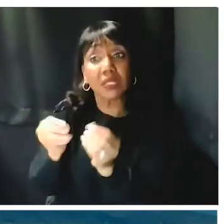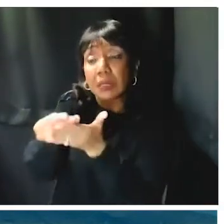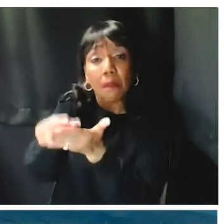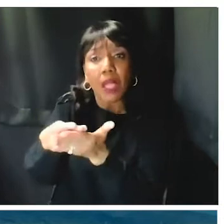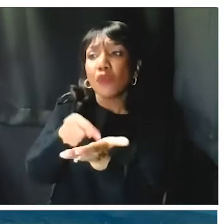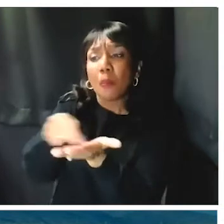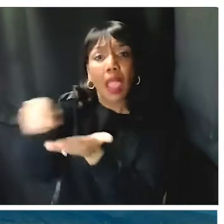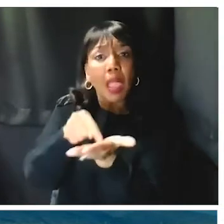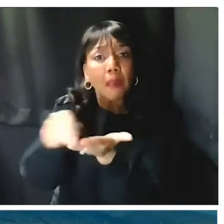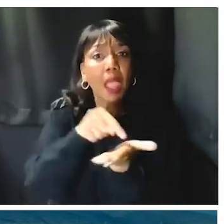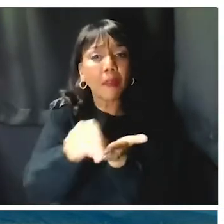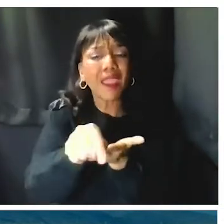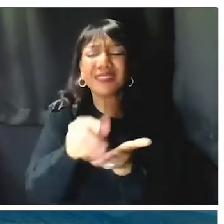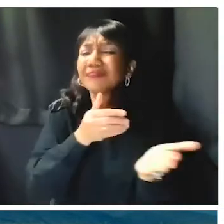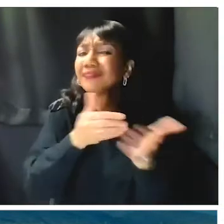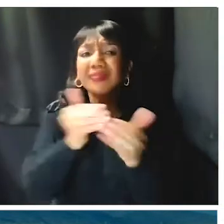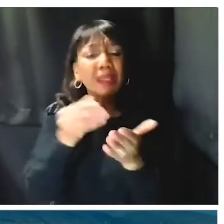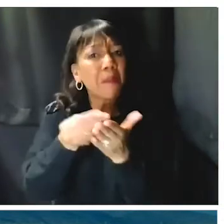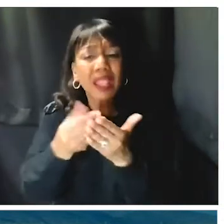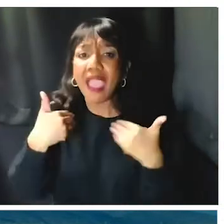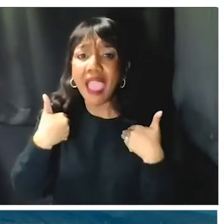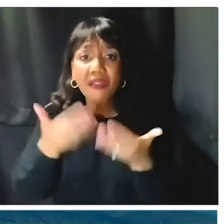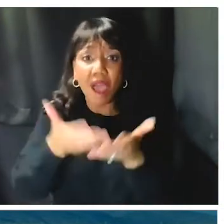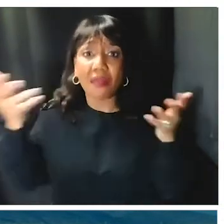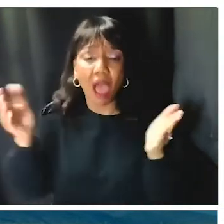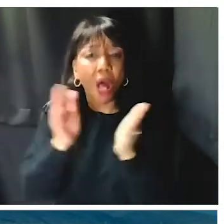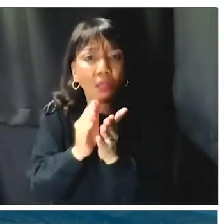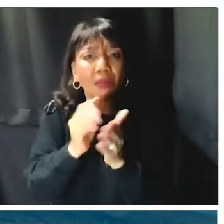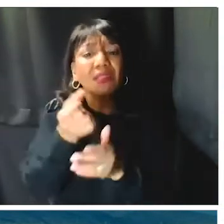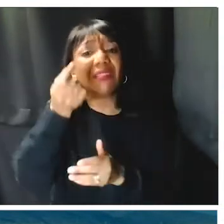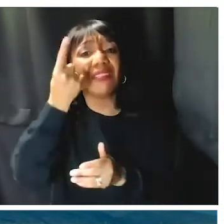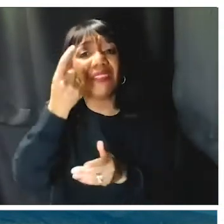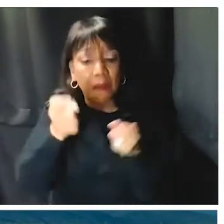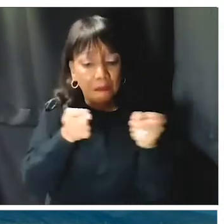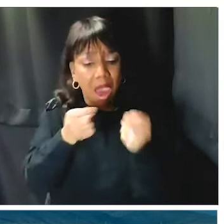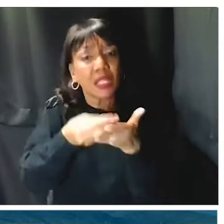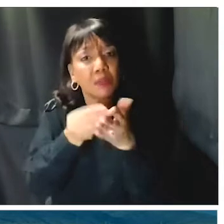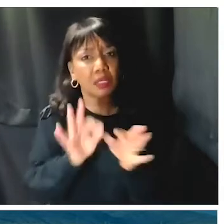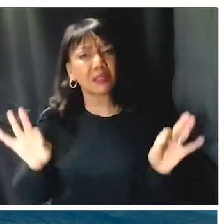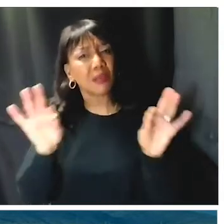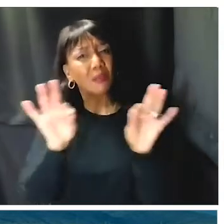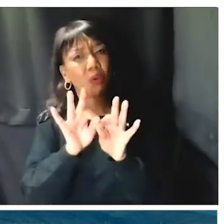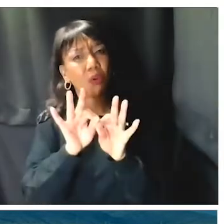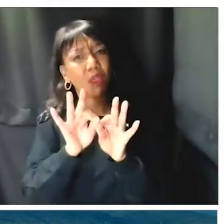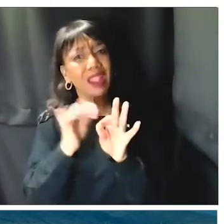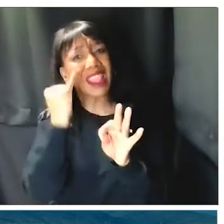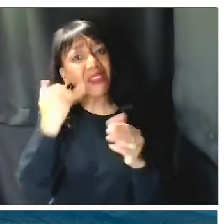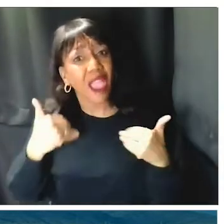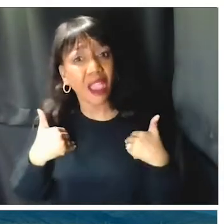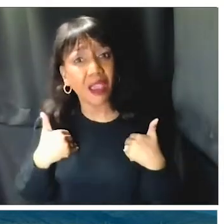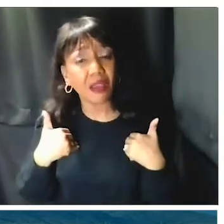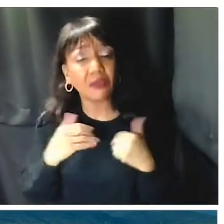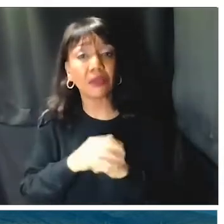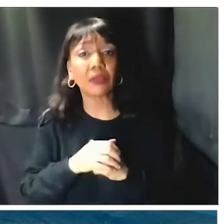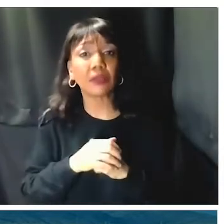organizations. Regardless of how much money we have, we must understand how to manage it when it is in our